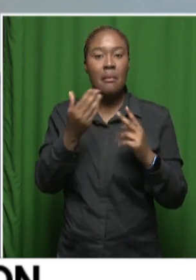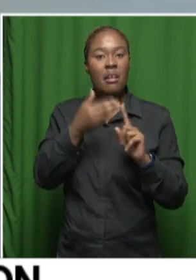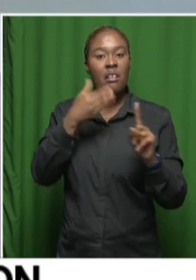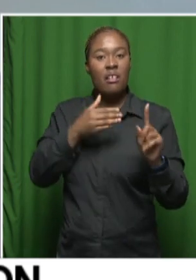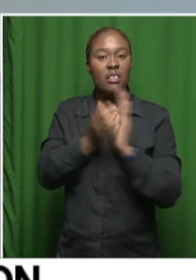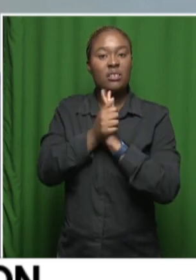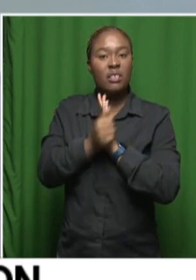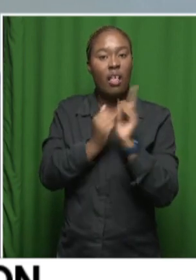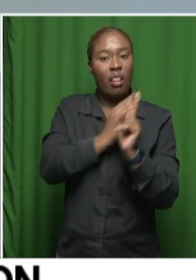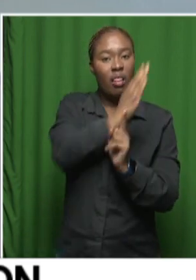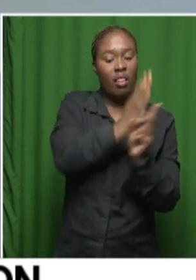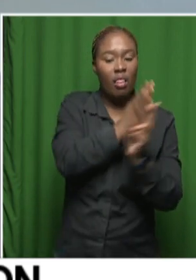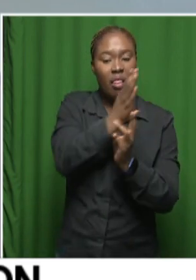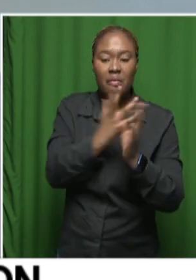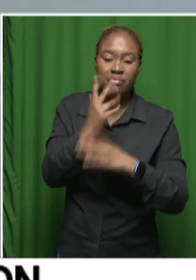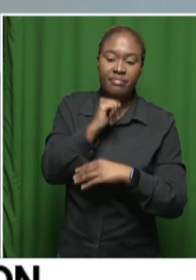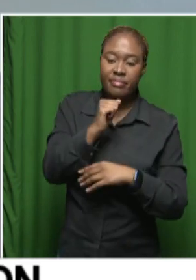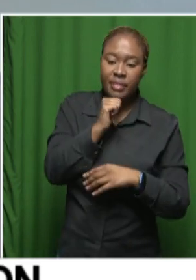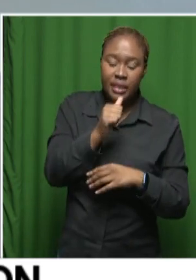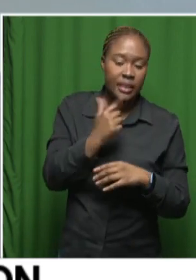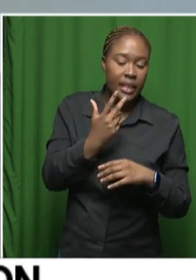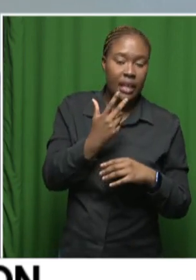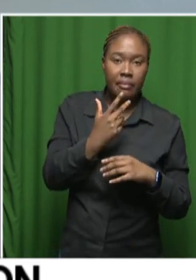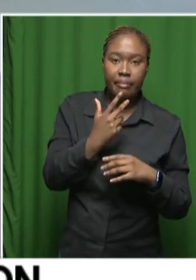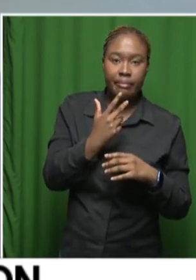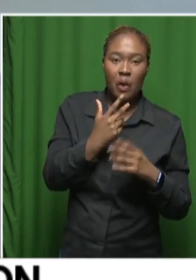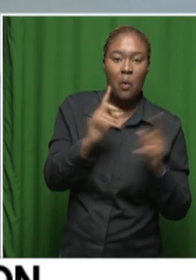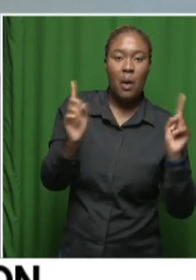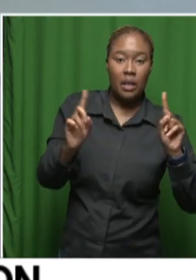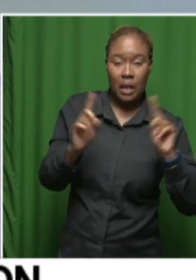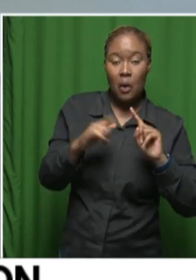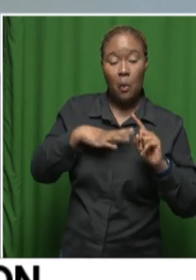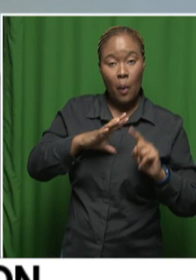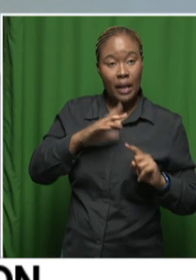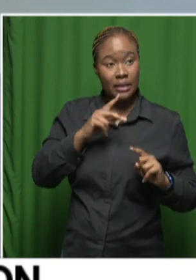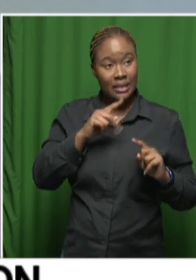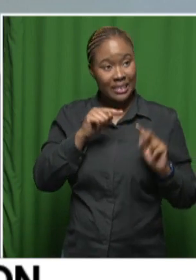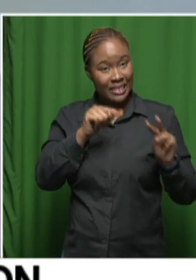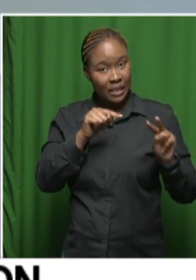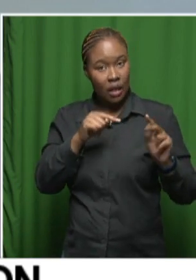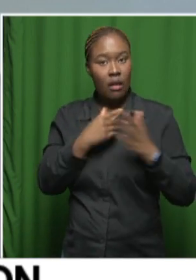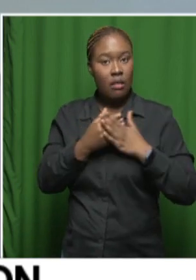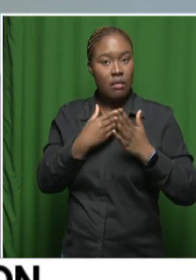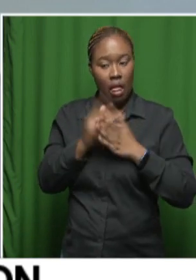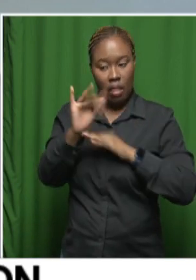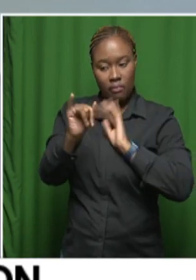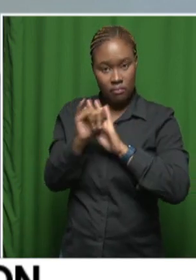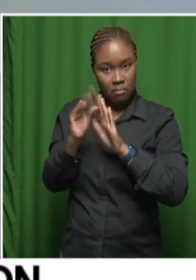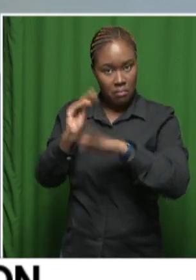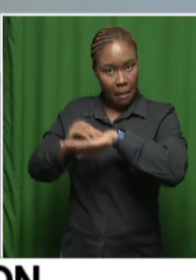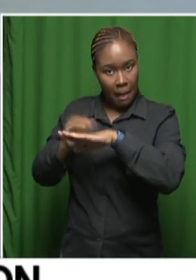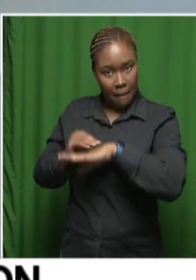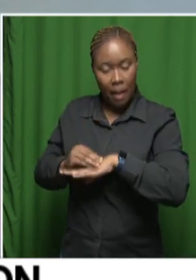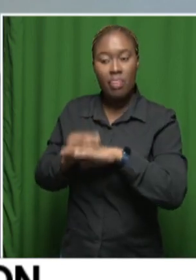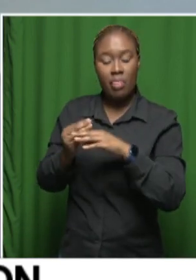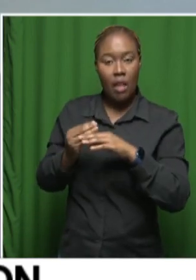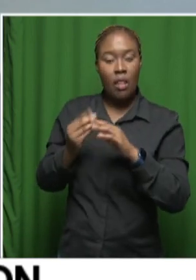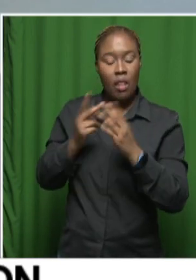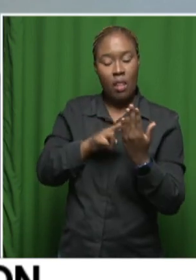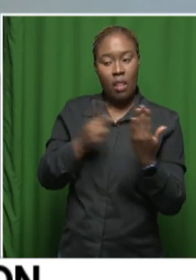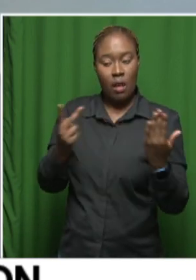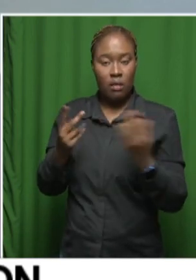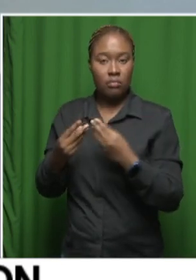have. All we're looking at really is to identify problems and create solutions out of those problems. So far we